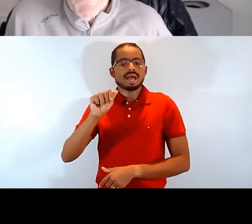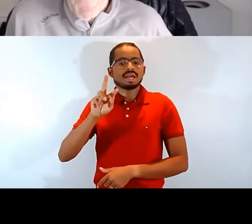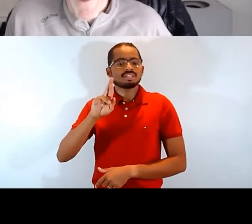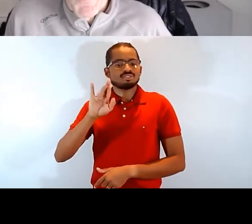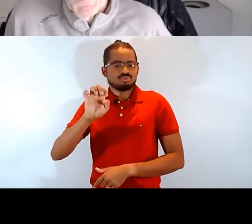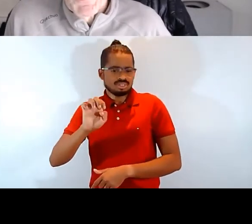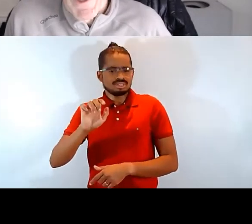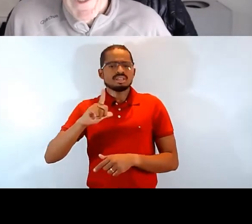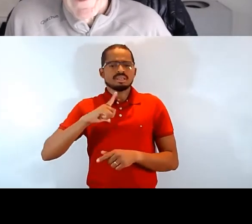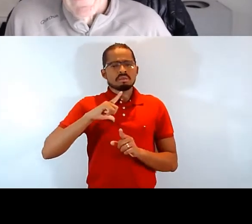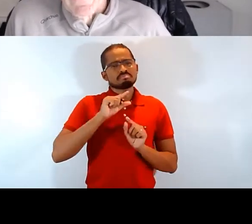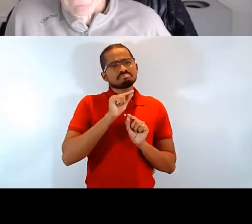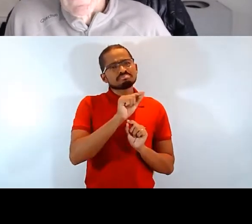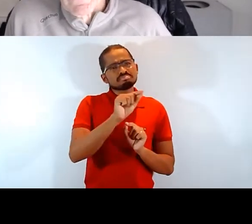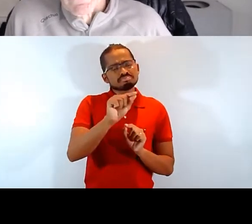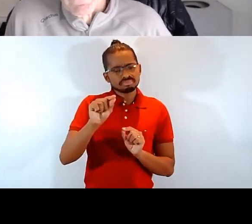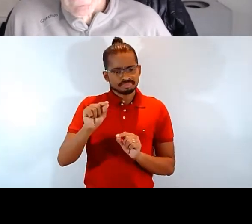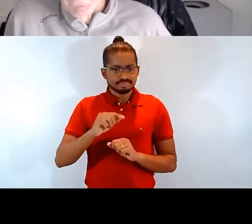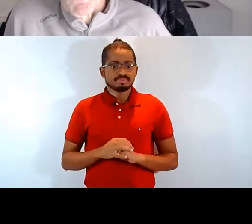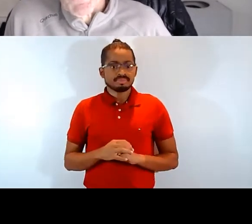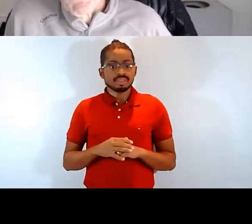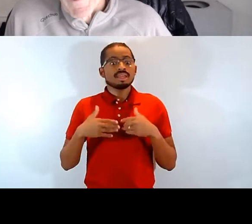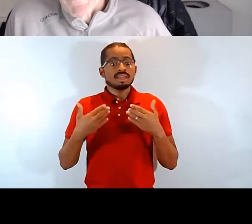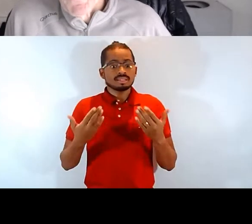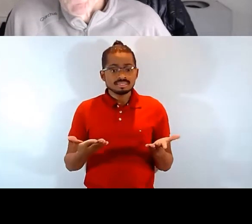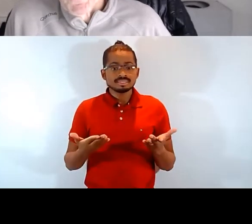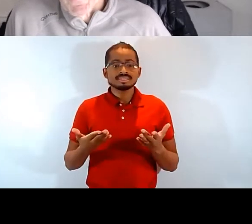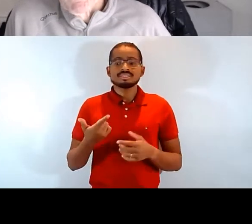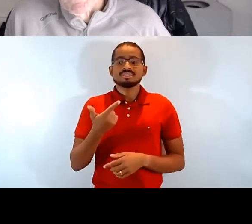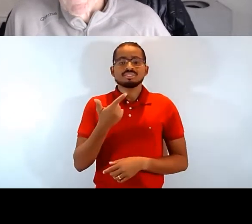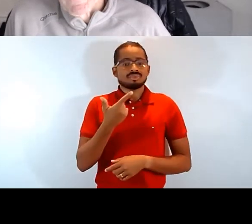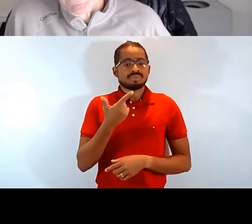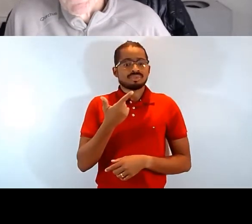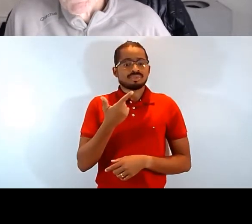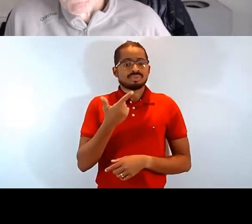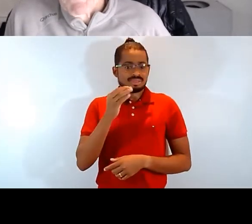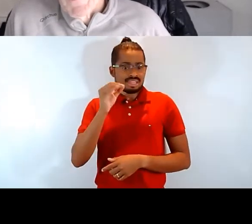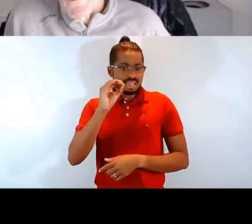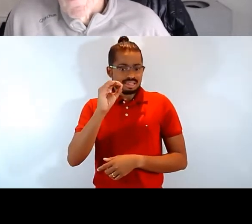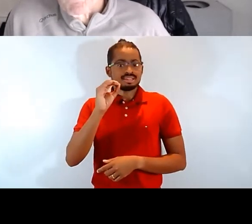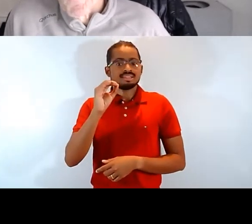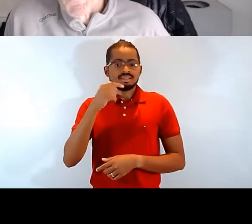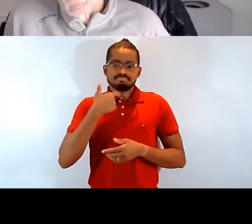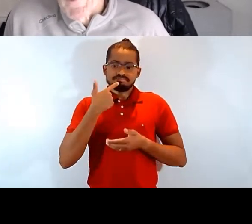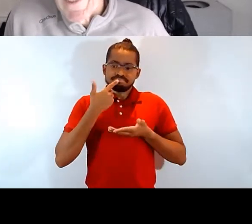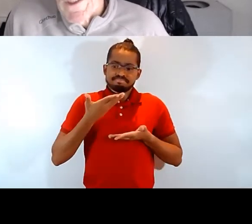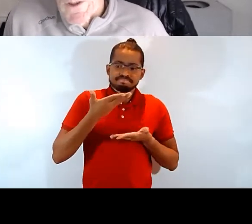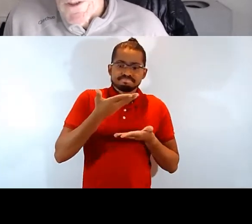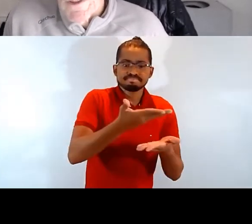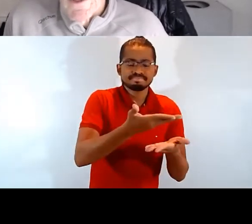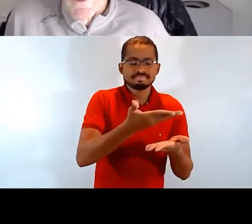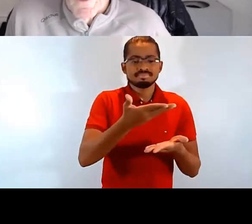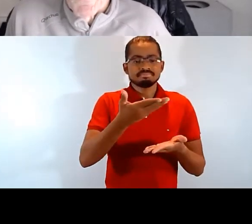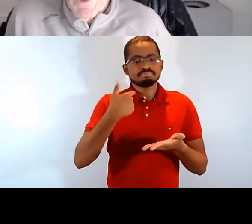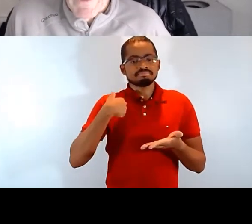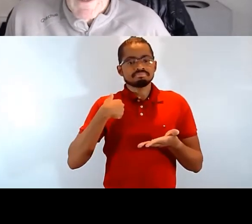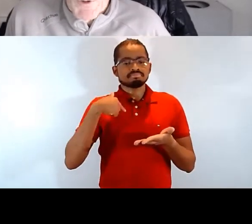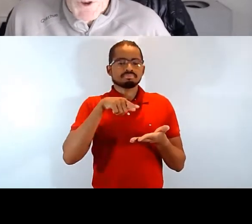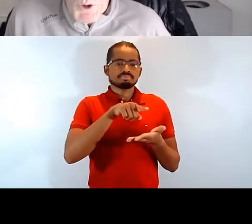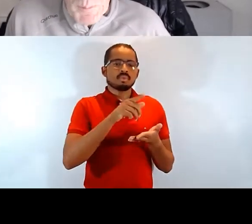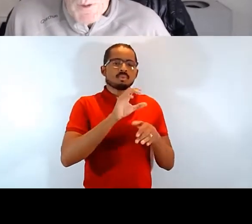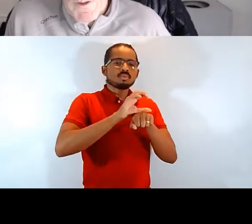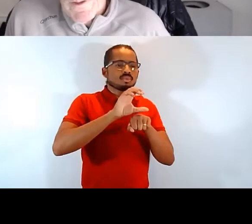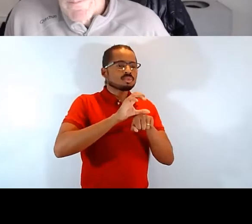in 2010, I was invited to give a seminar for trainers of sign